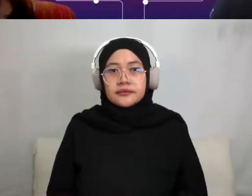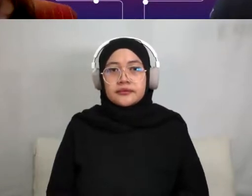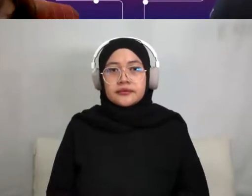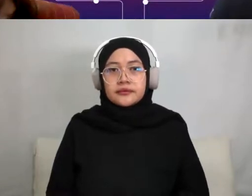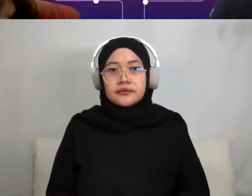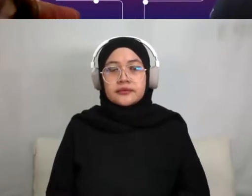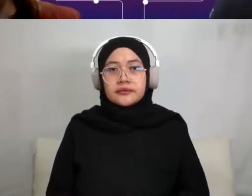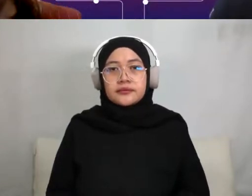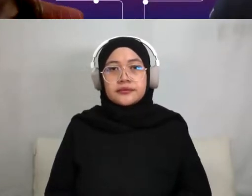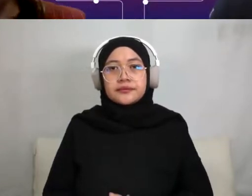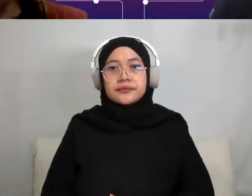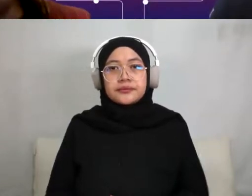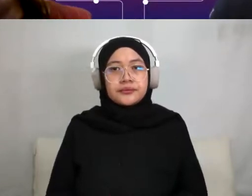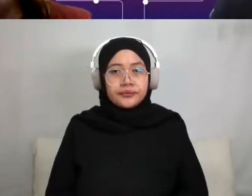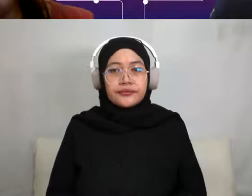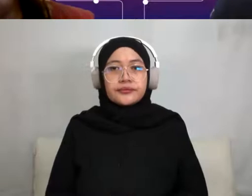kilometers.